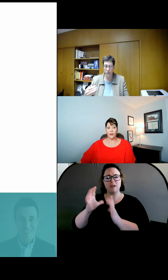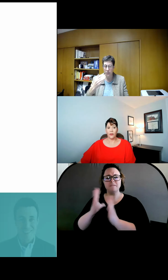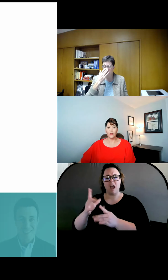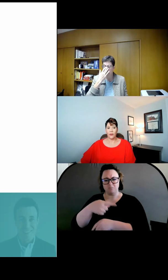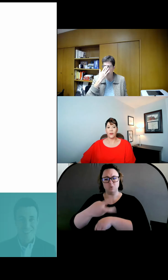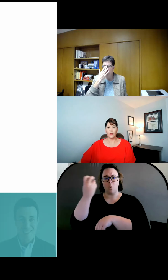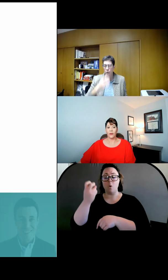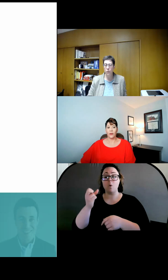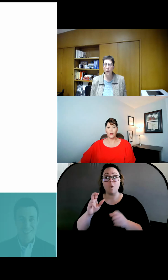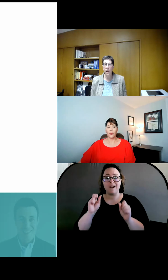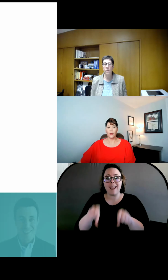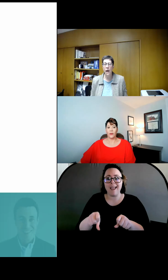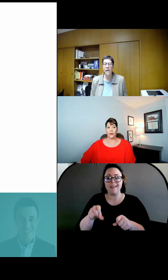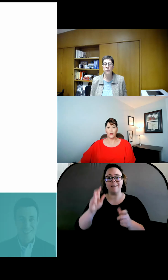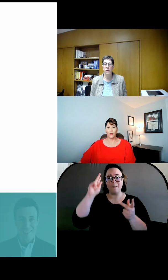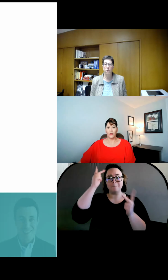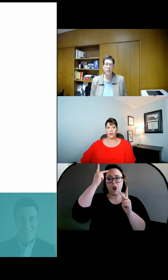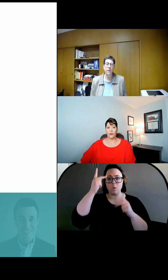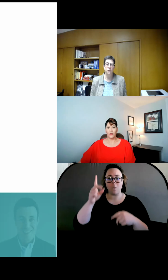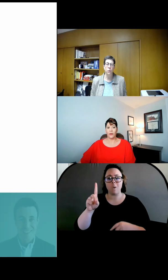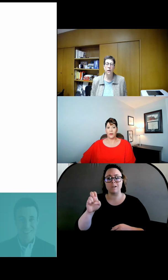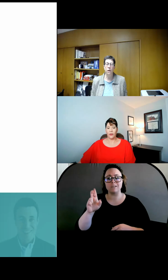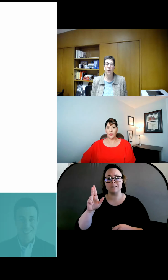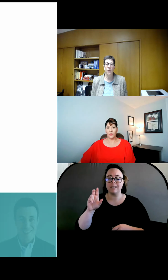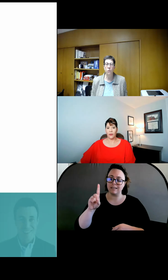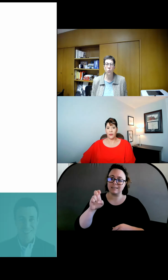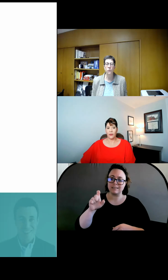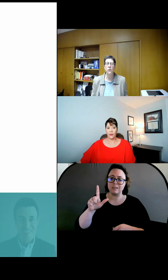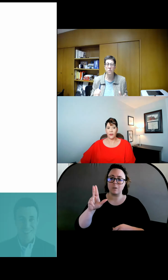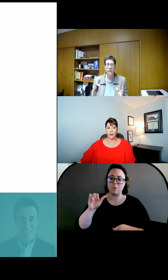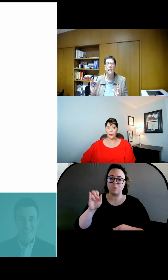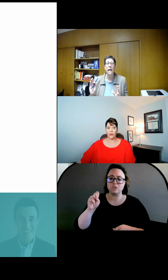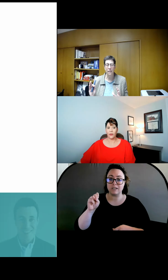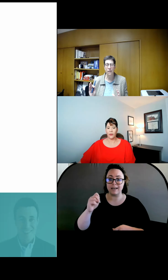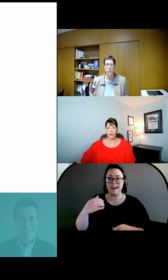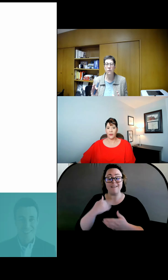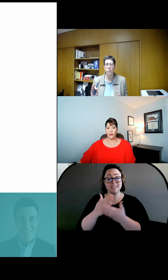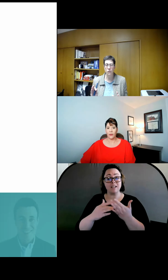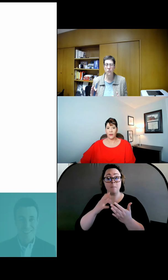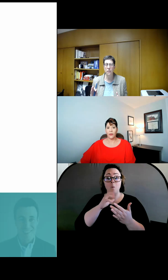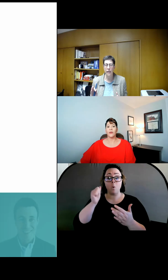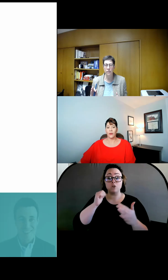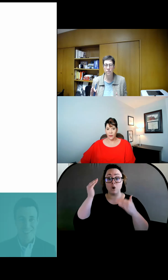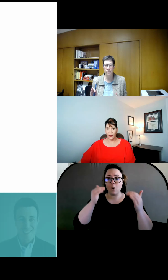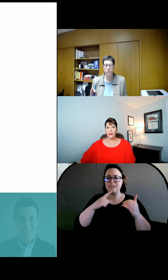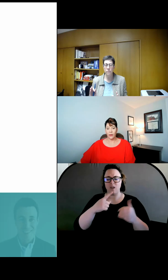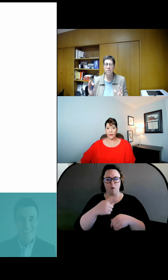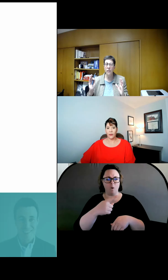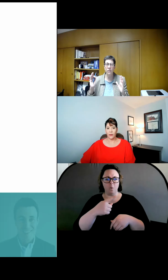paranoid delusions. So I have some families where I have older adults making allegations of abuse or